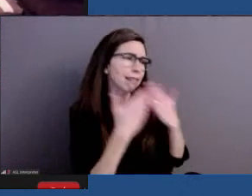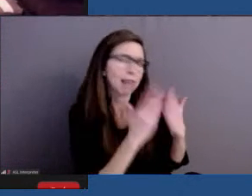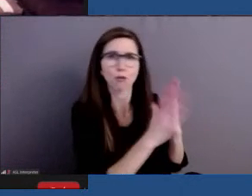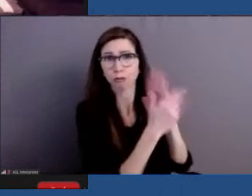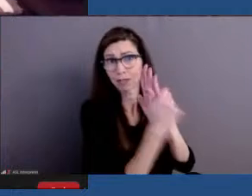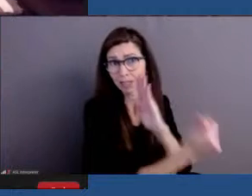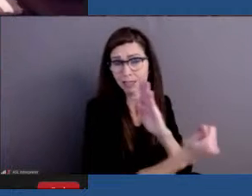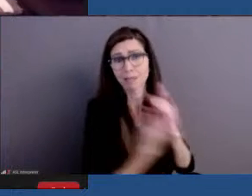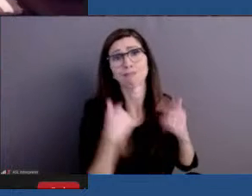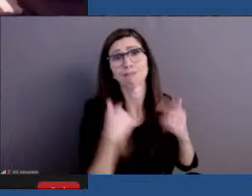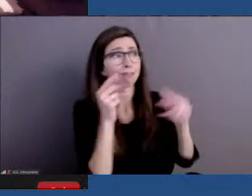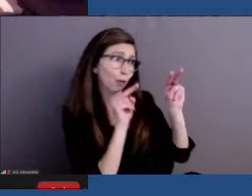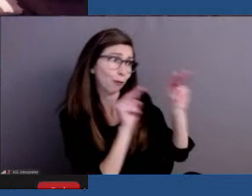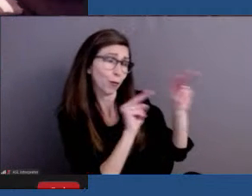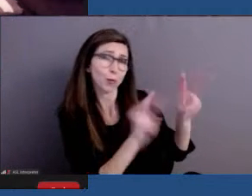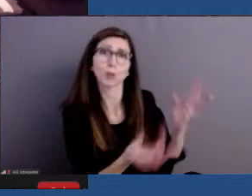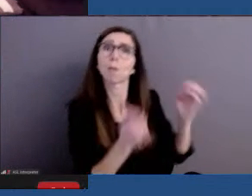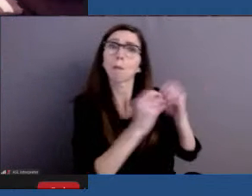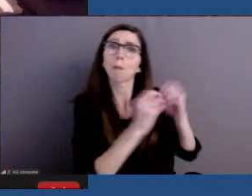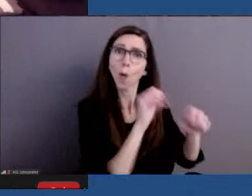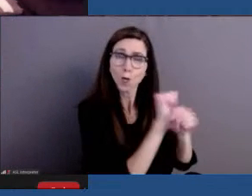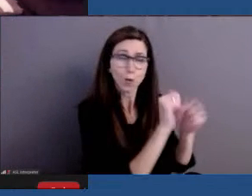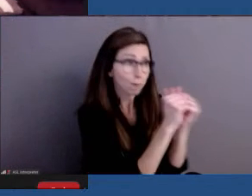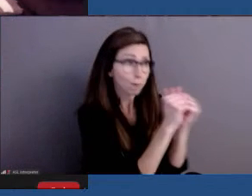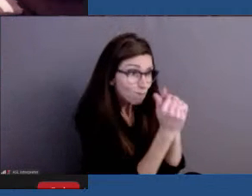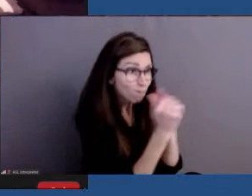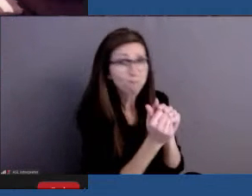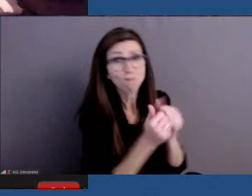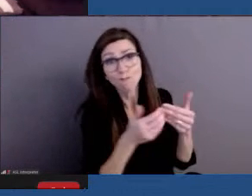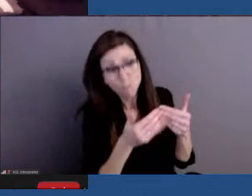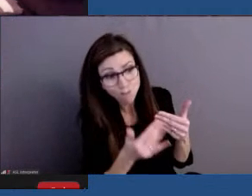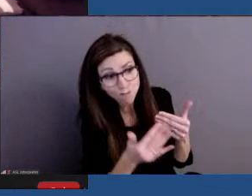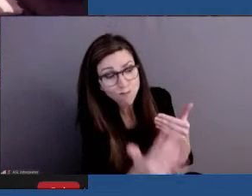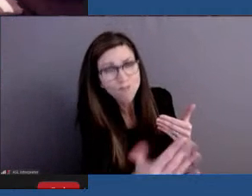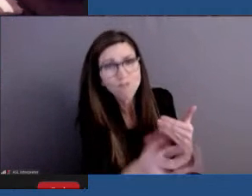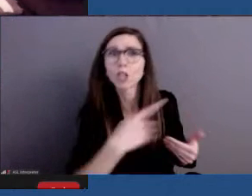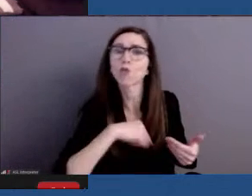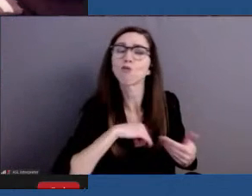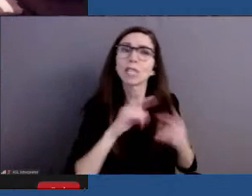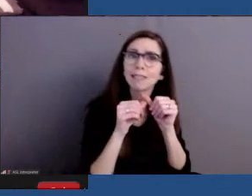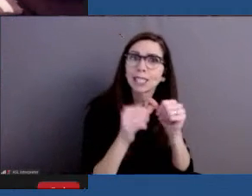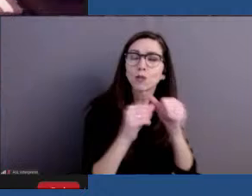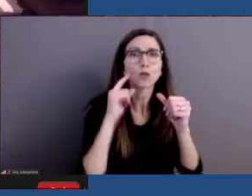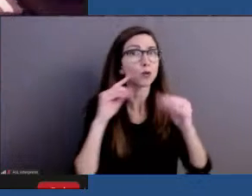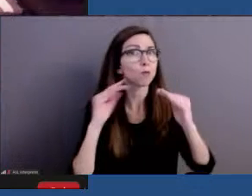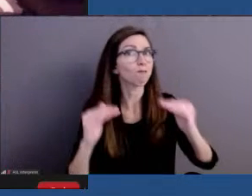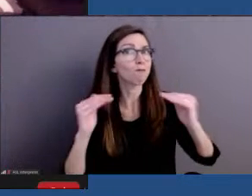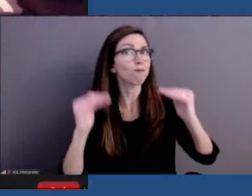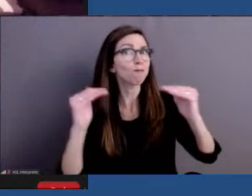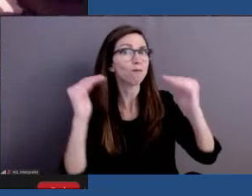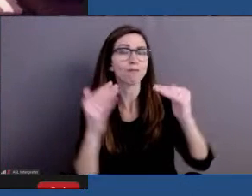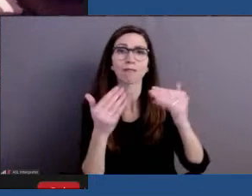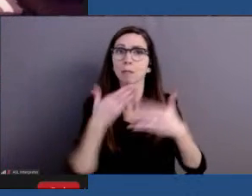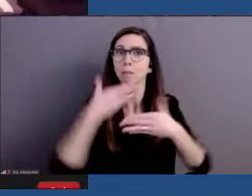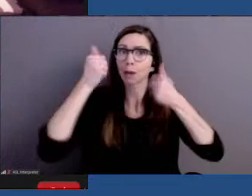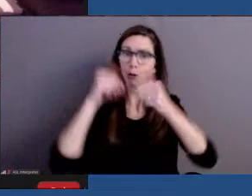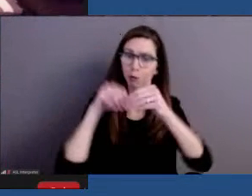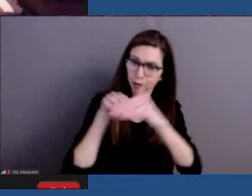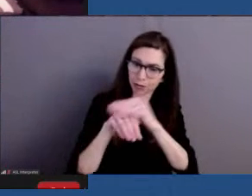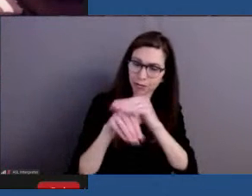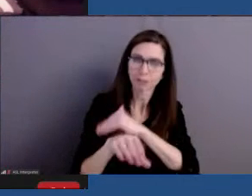you in the years to come as we continue to expand the inclusion of persons with disabilities in our planning and